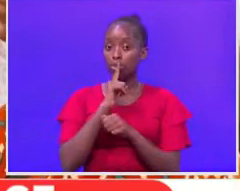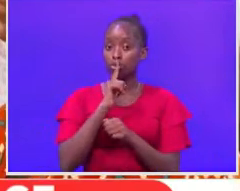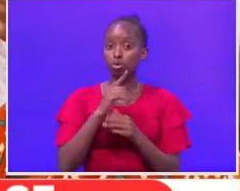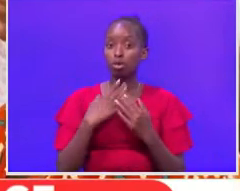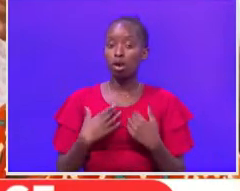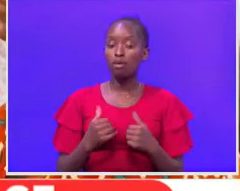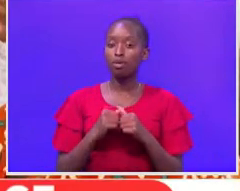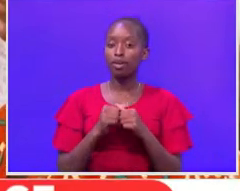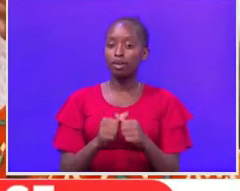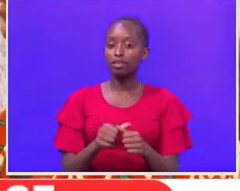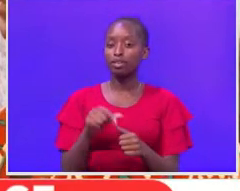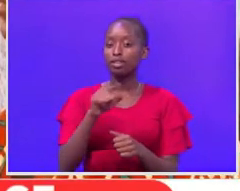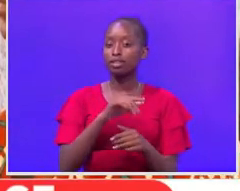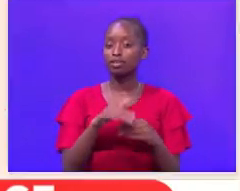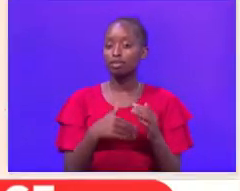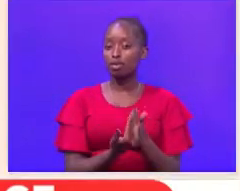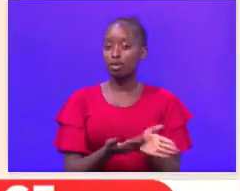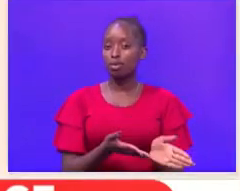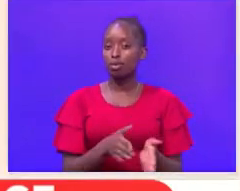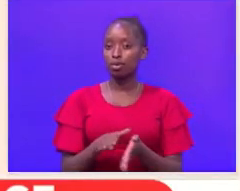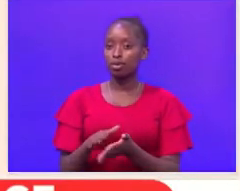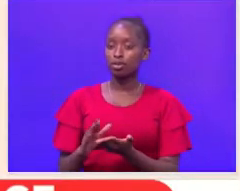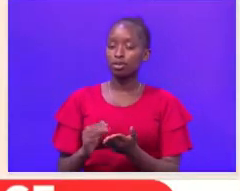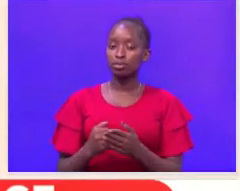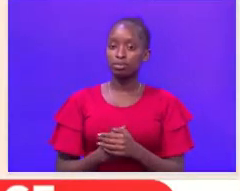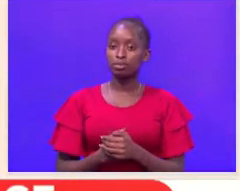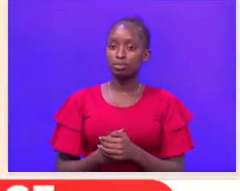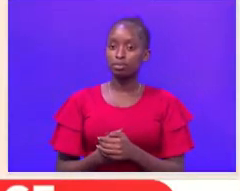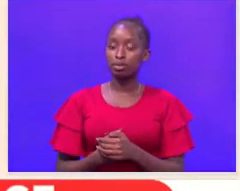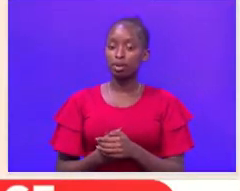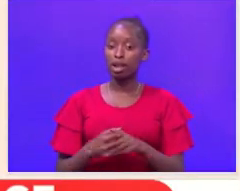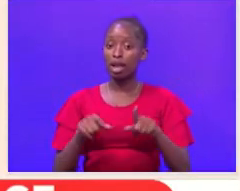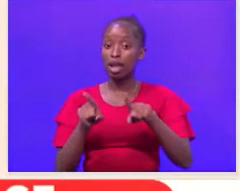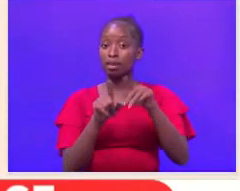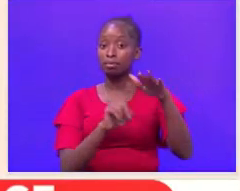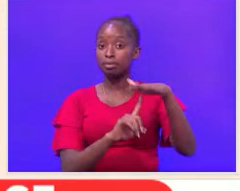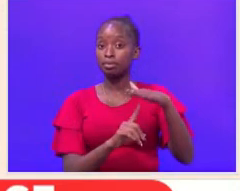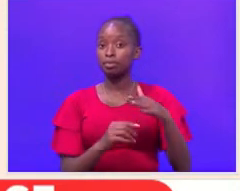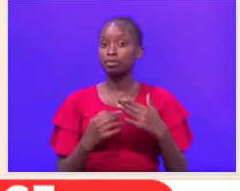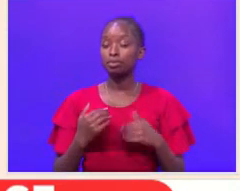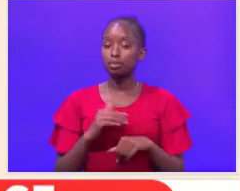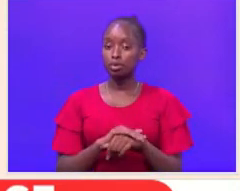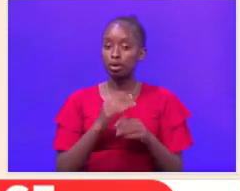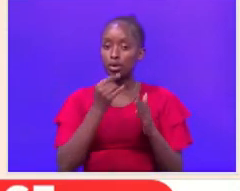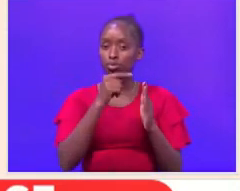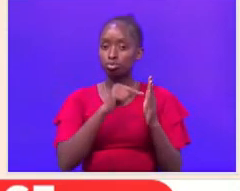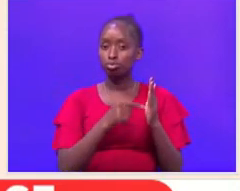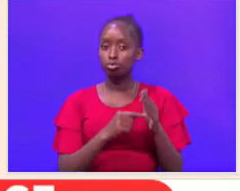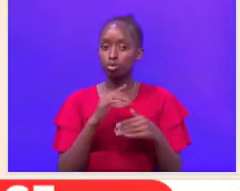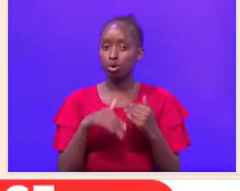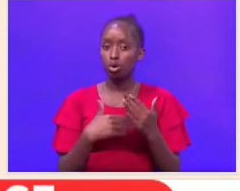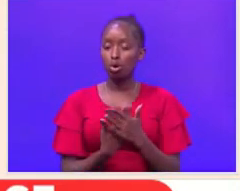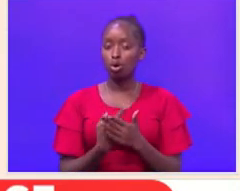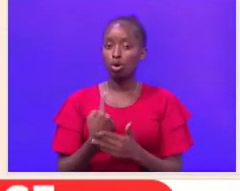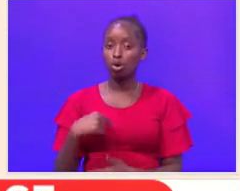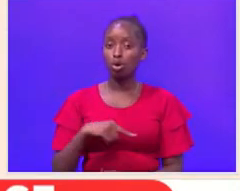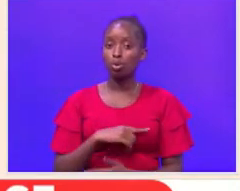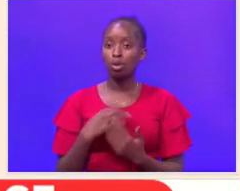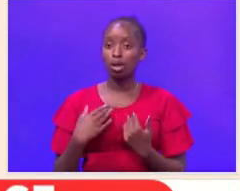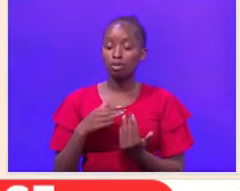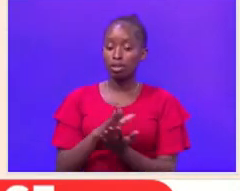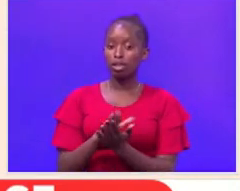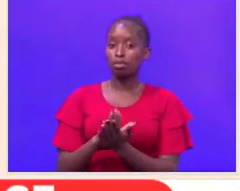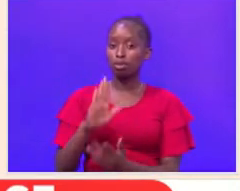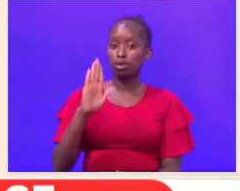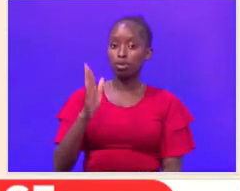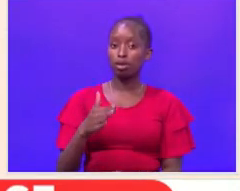opportunities available in the space. As a ministry, Your Excellency, based on instructions and guidance we have received from you, we will sustain